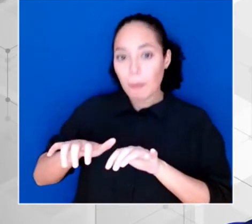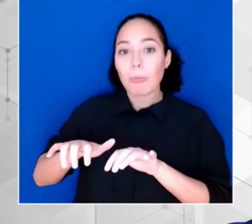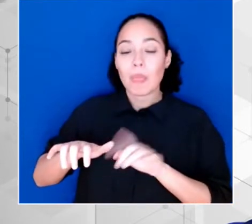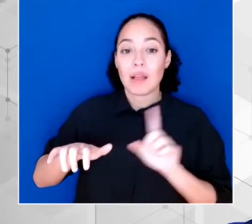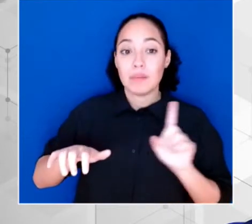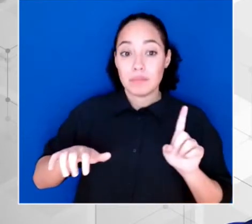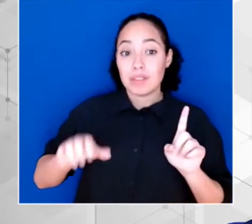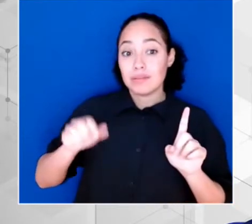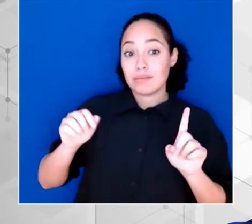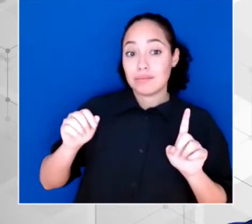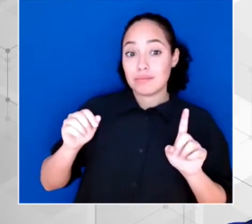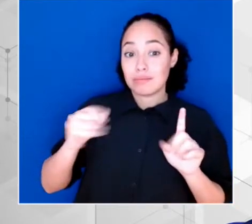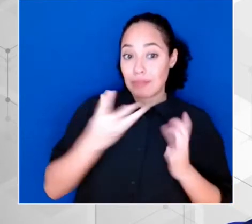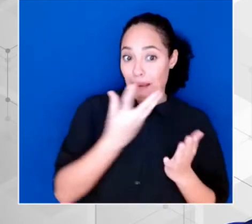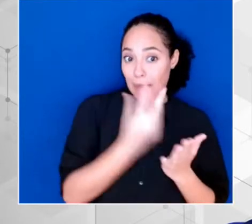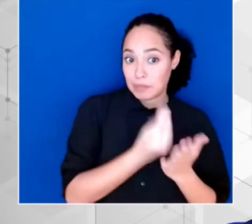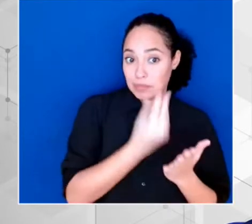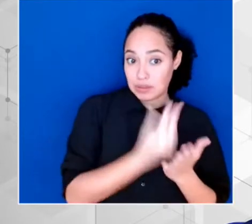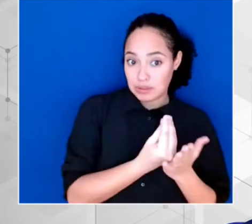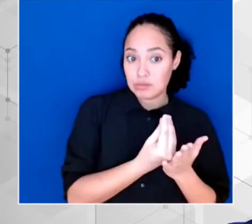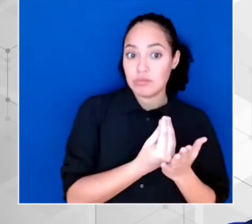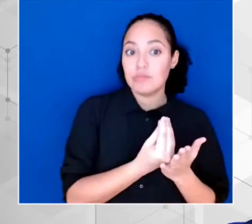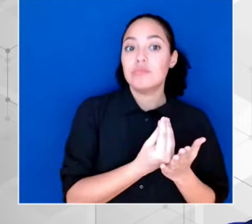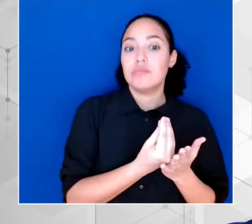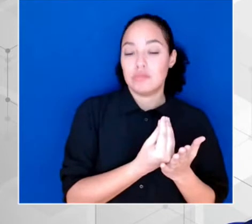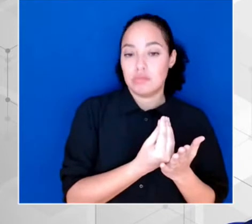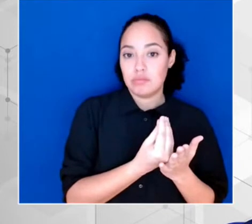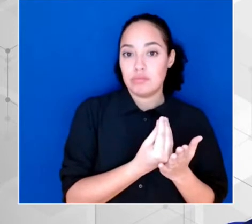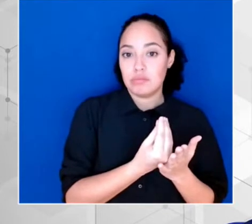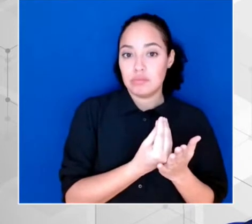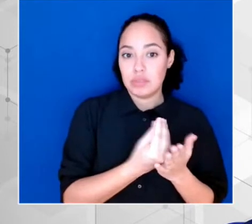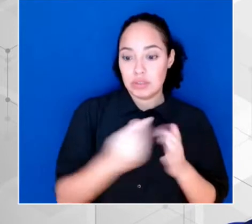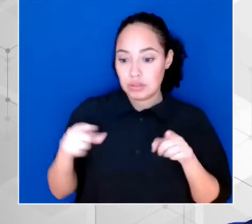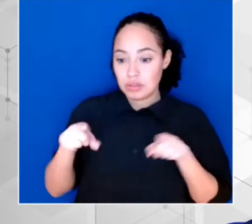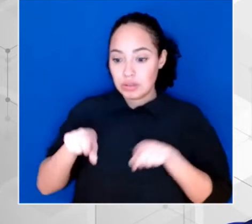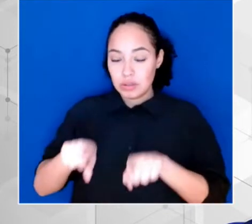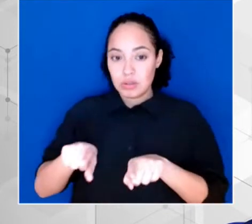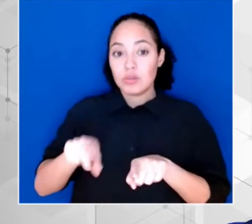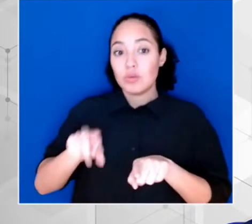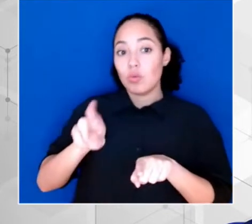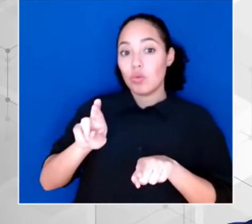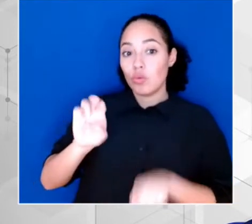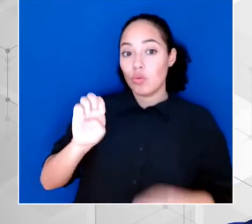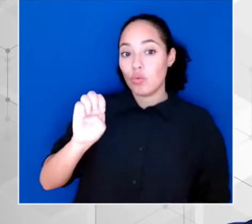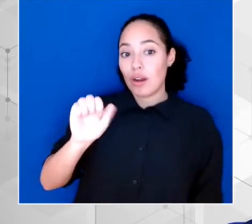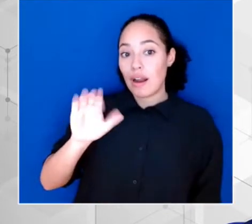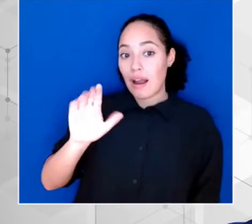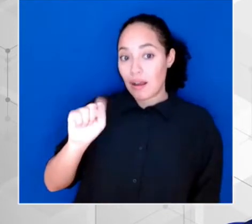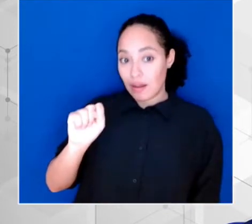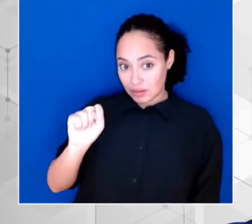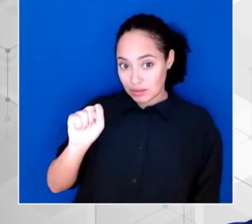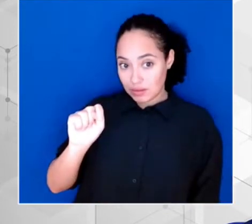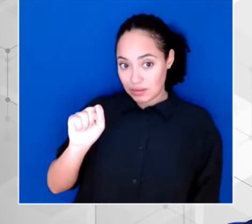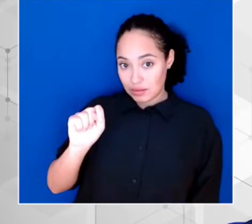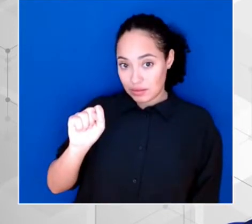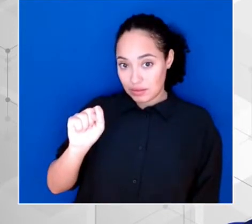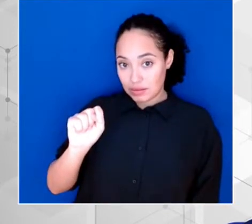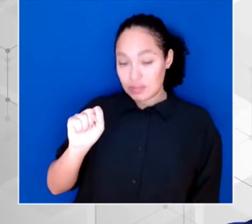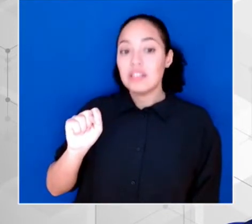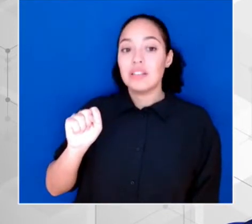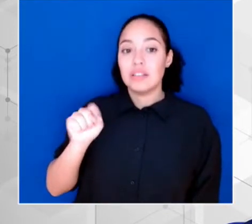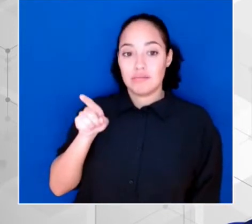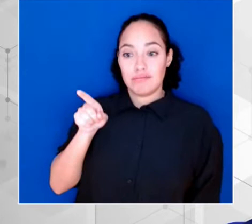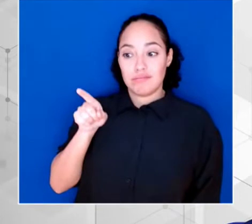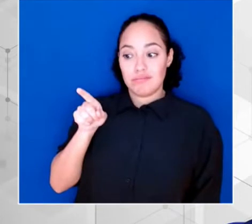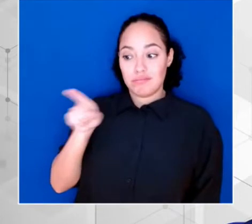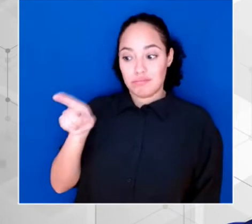my application. I am using the React DOM server to transform the application into a